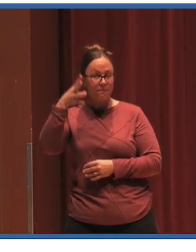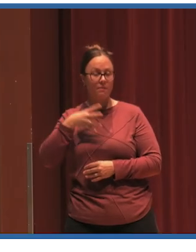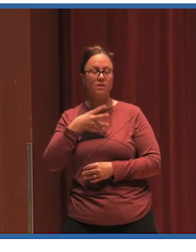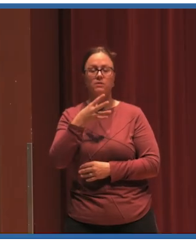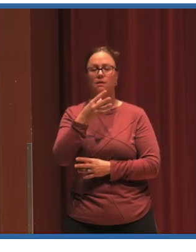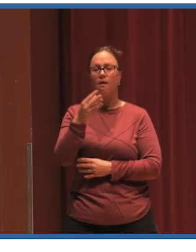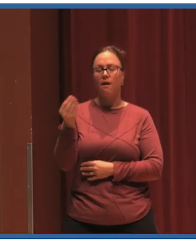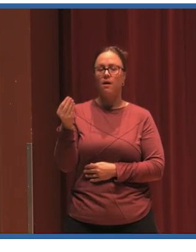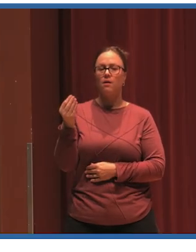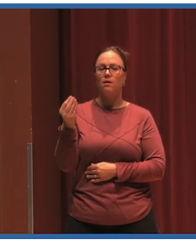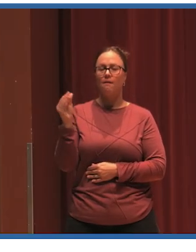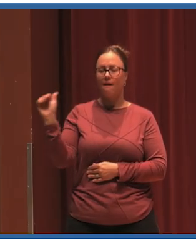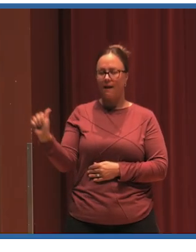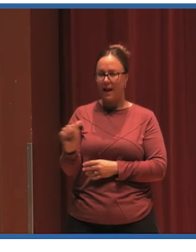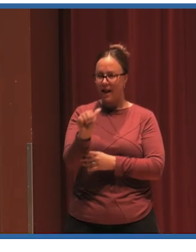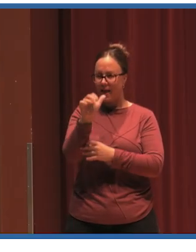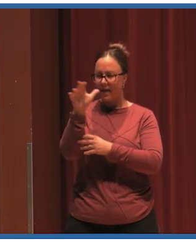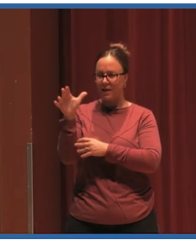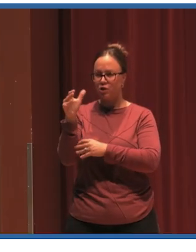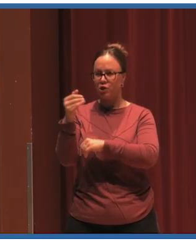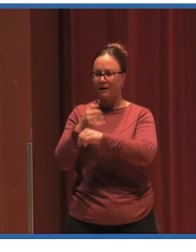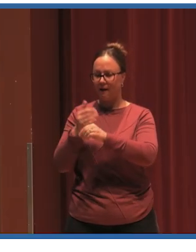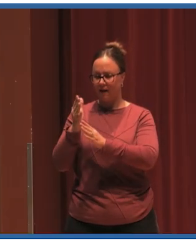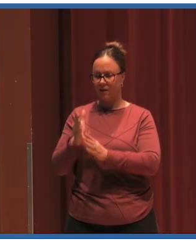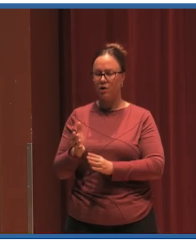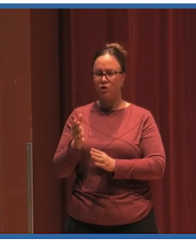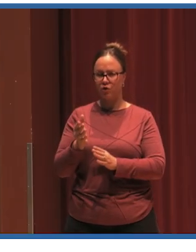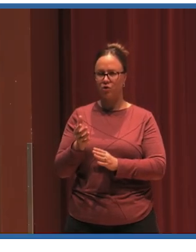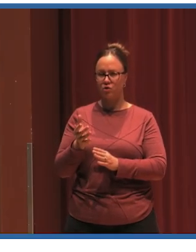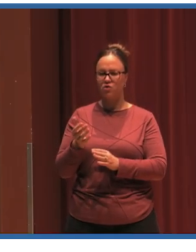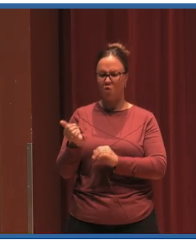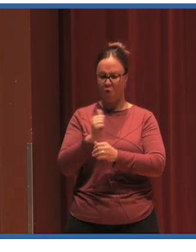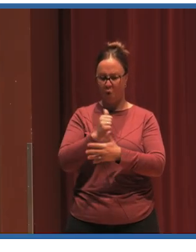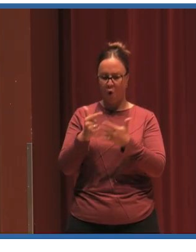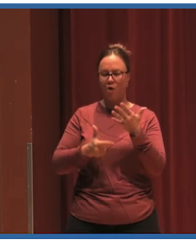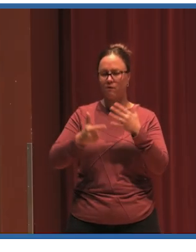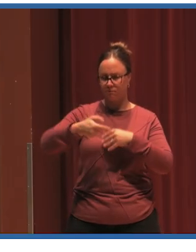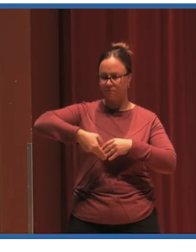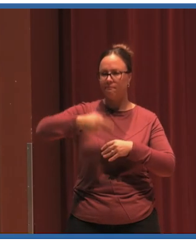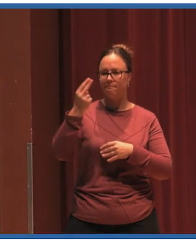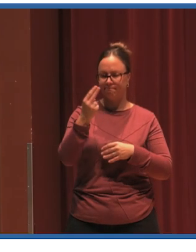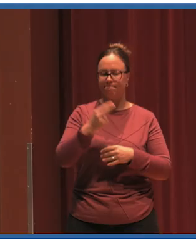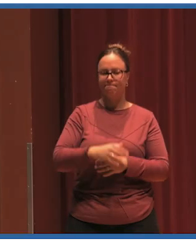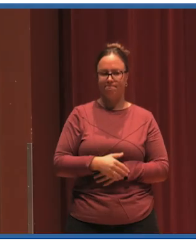and Asian Pacific Islanders for both men and women.